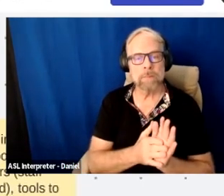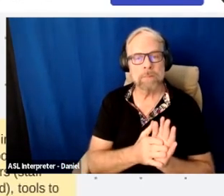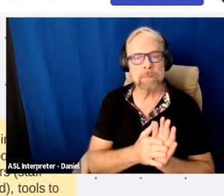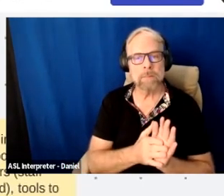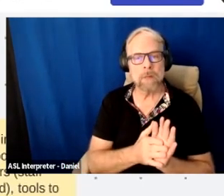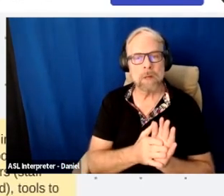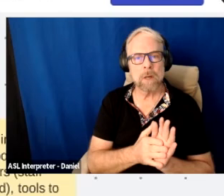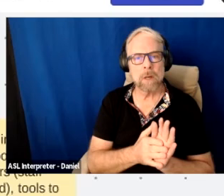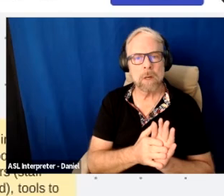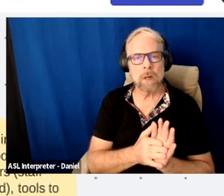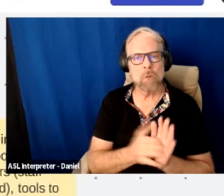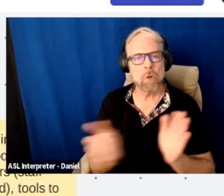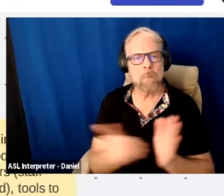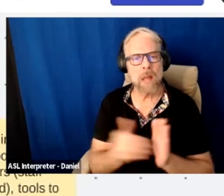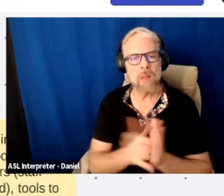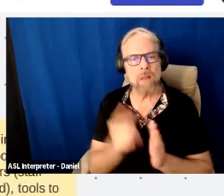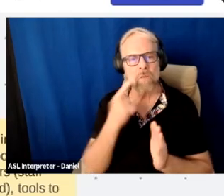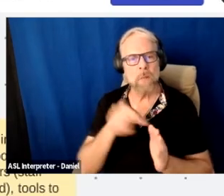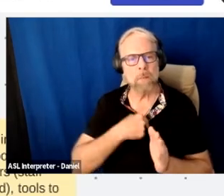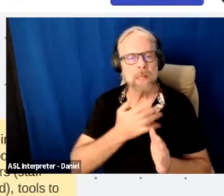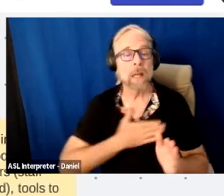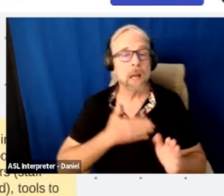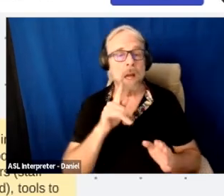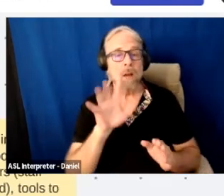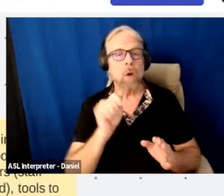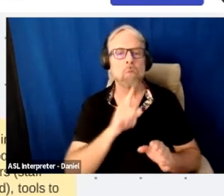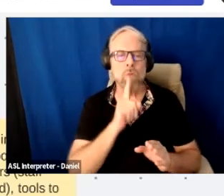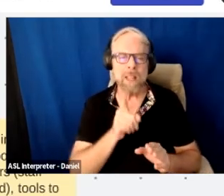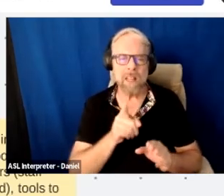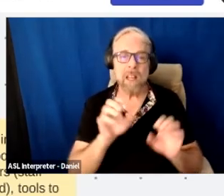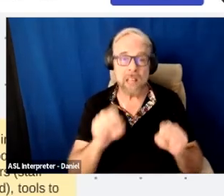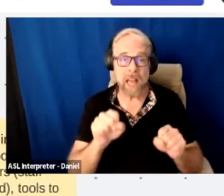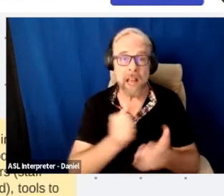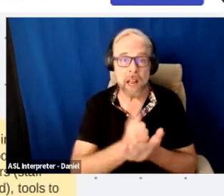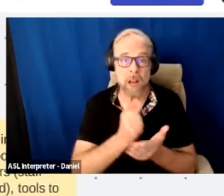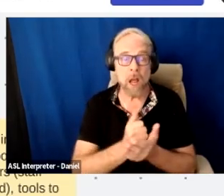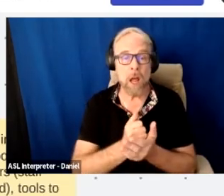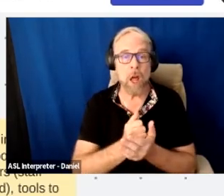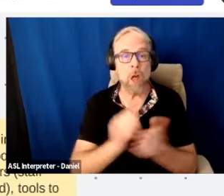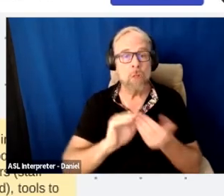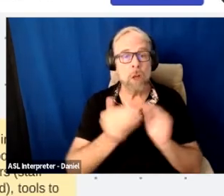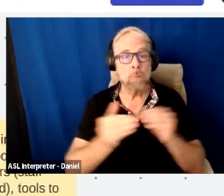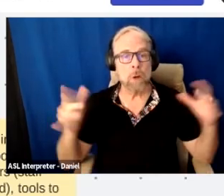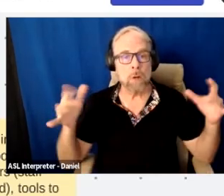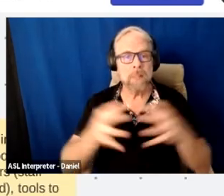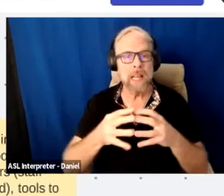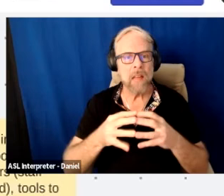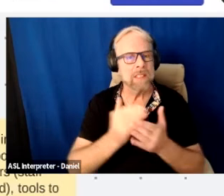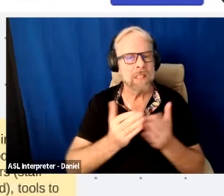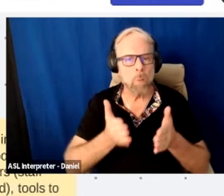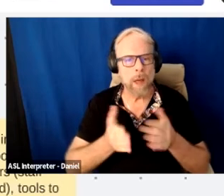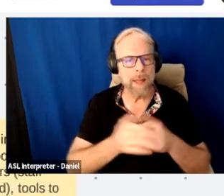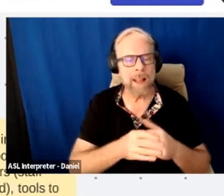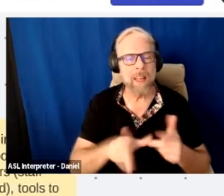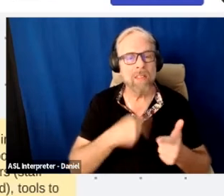would you repeat that for me? Yeah, would it be helpful? Is it good to bring the community together in some way